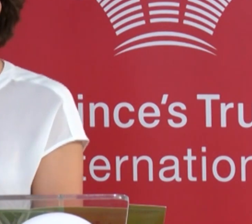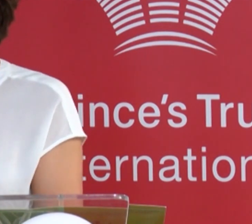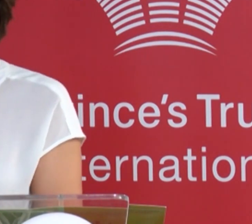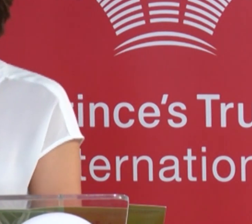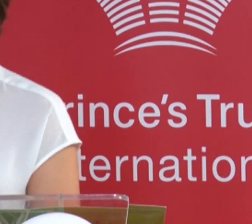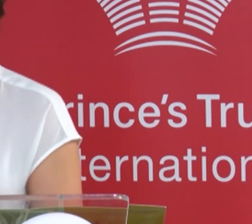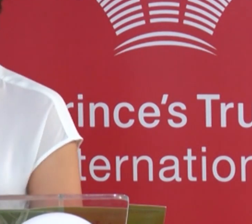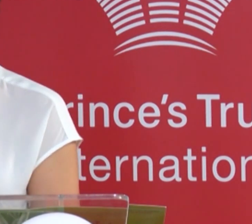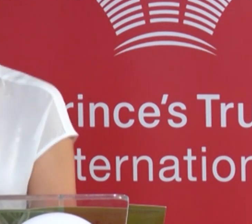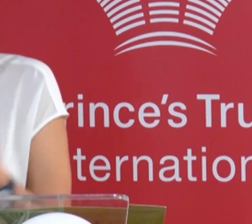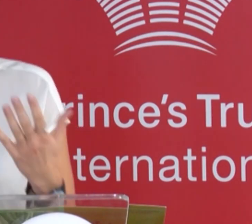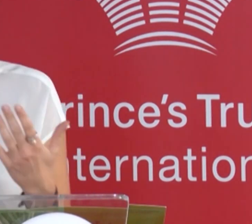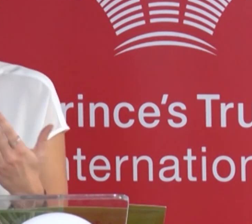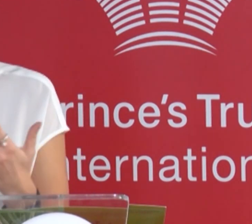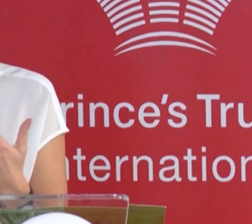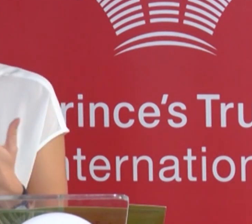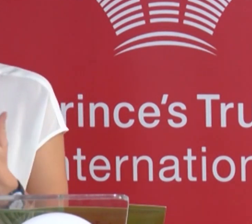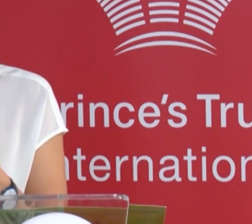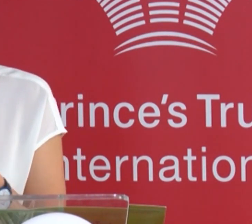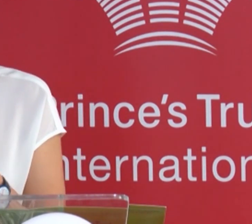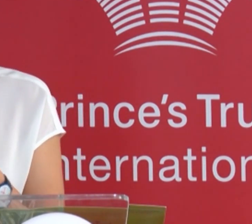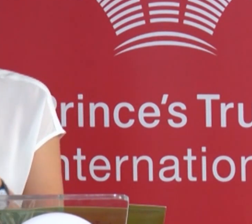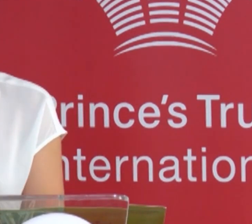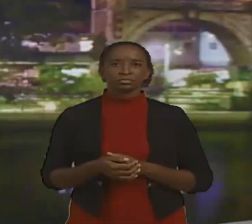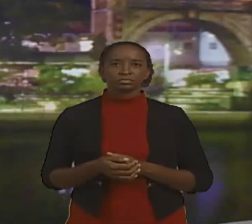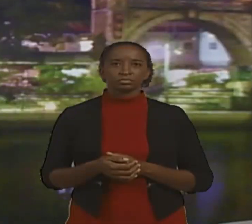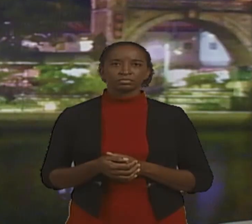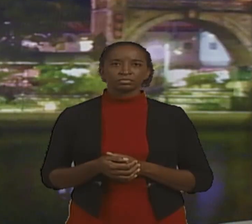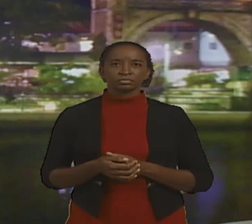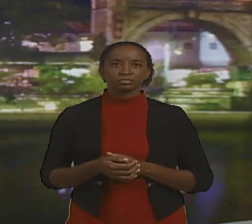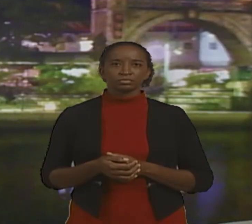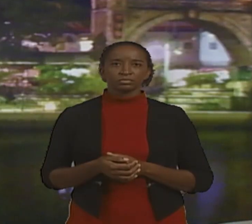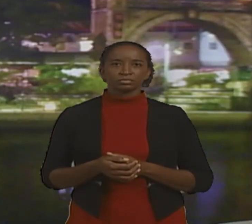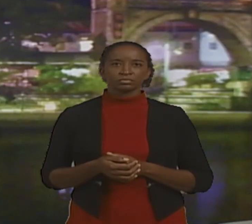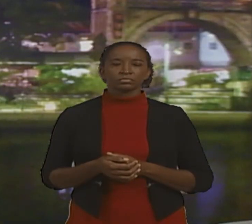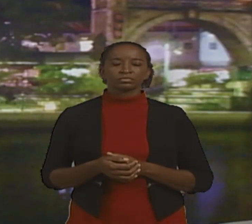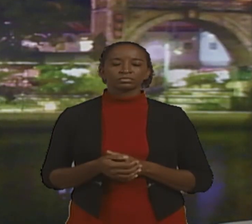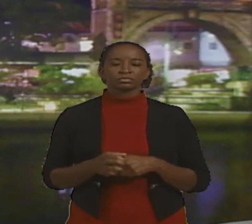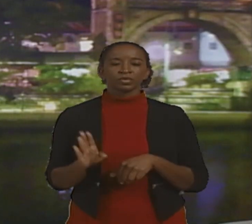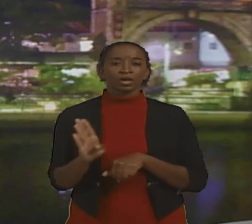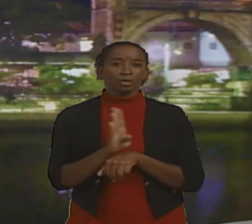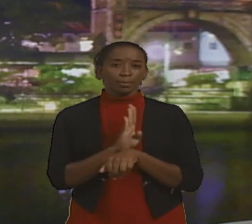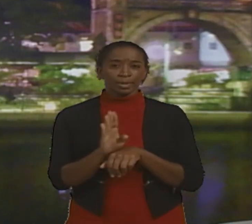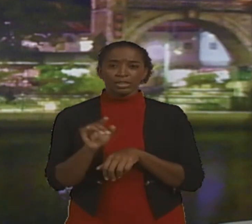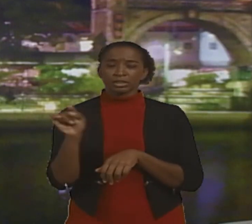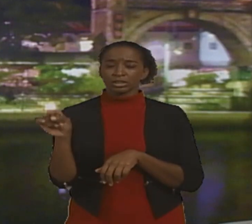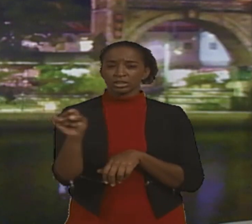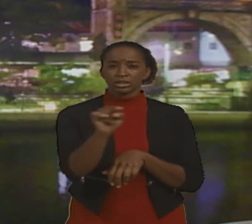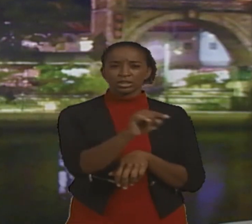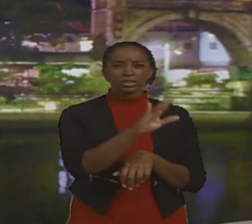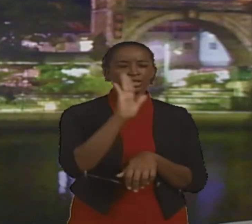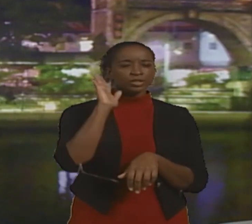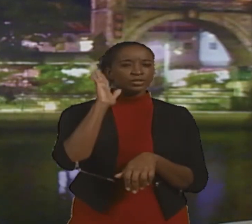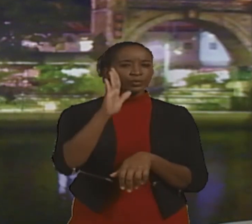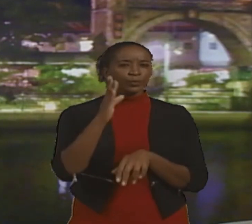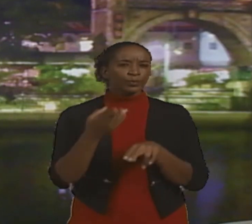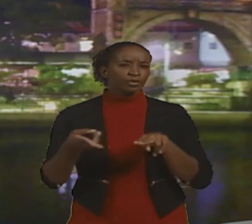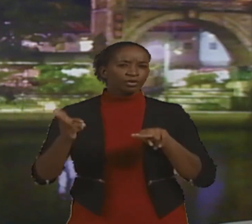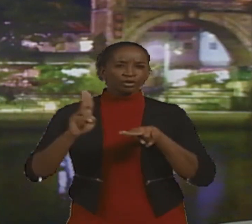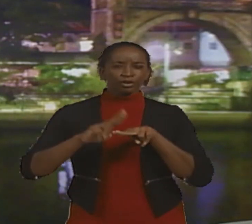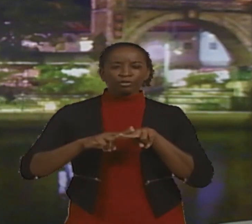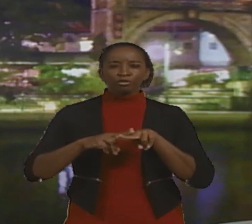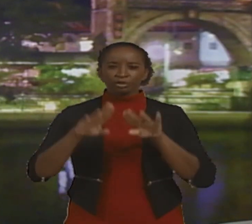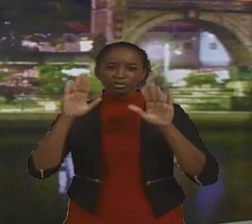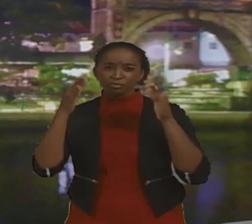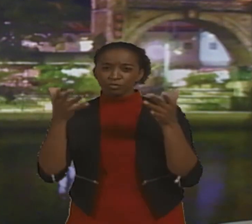into that work that we all know is so necessary? Barbados and the business community as a whole can expect to see renewed